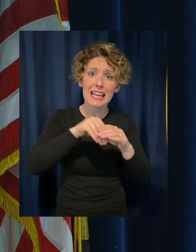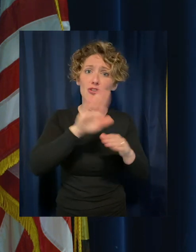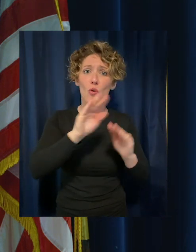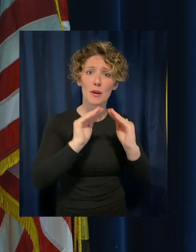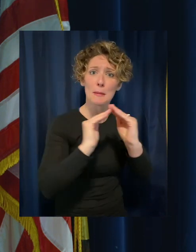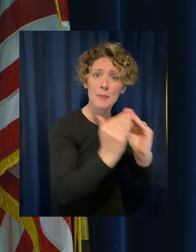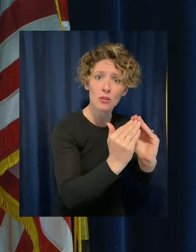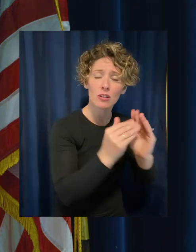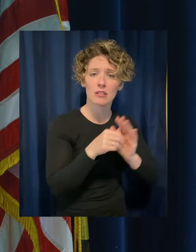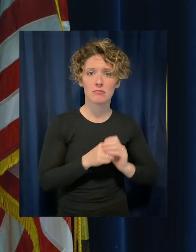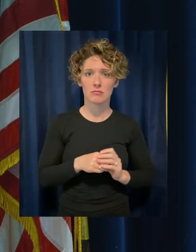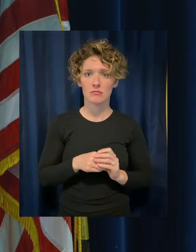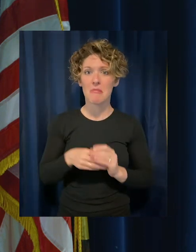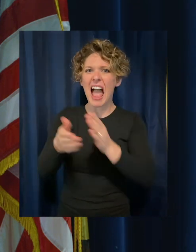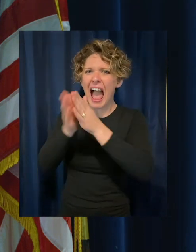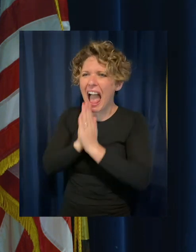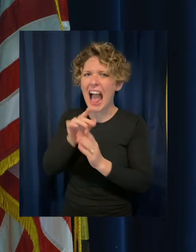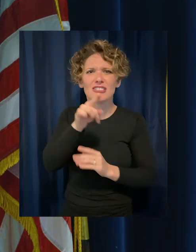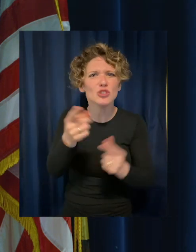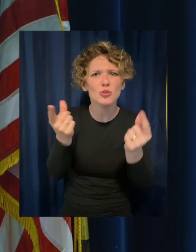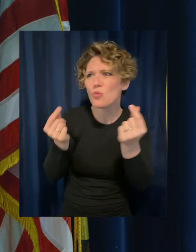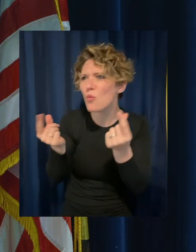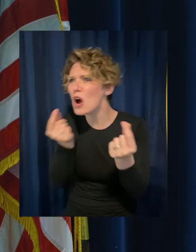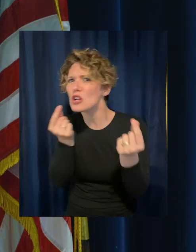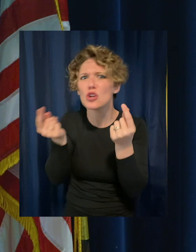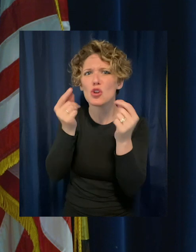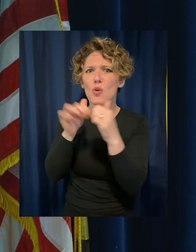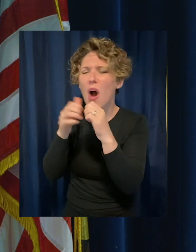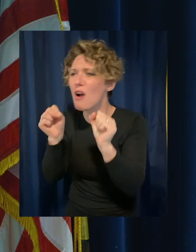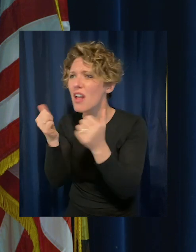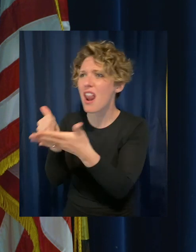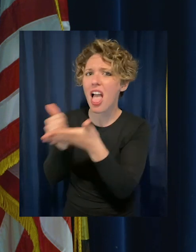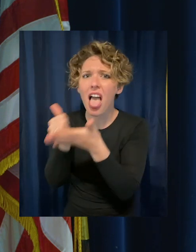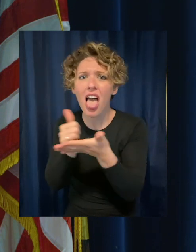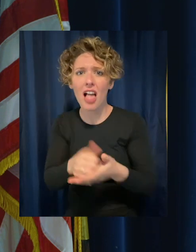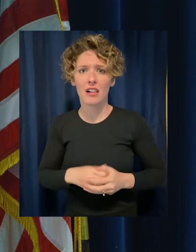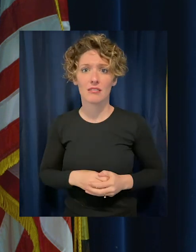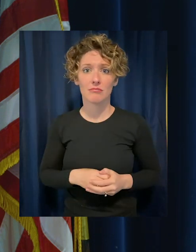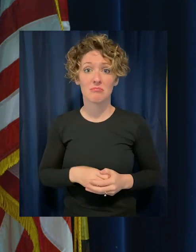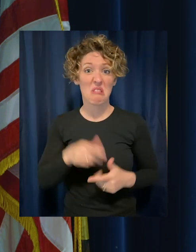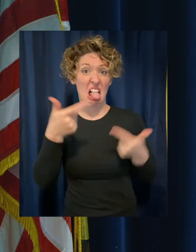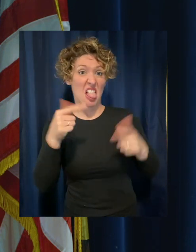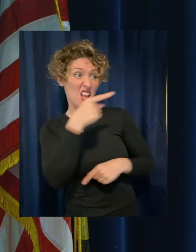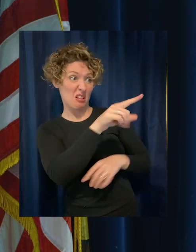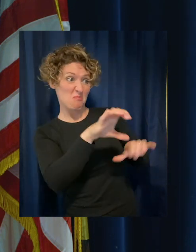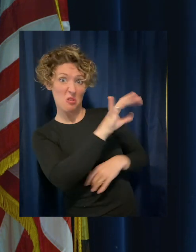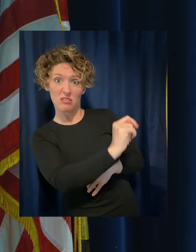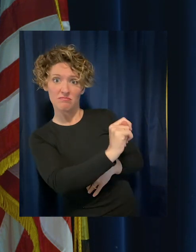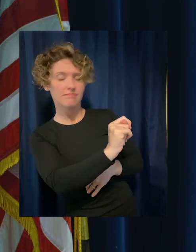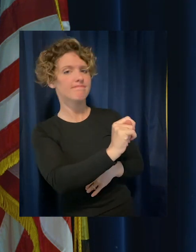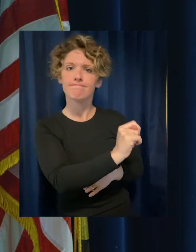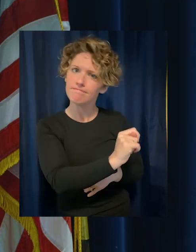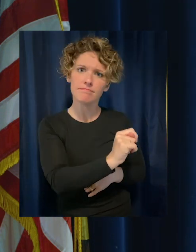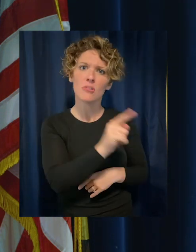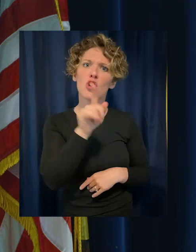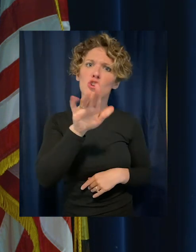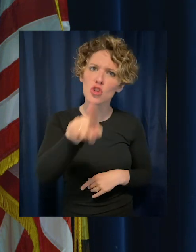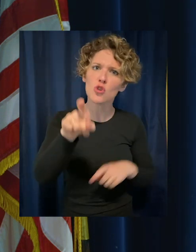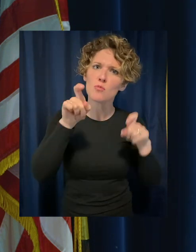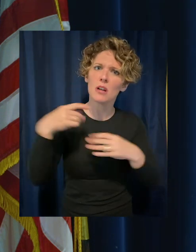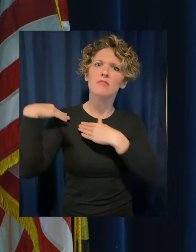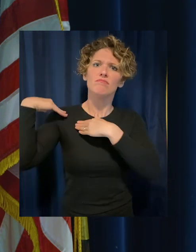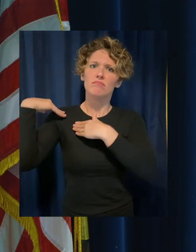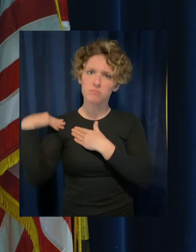what you can do to help. Don't leave it up to anyone else. Willow is proud to have the biggest solar farm